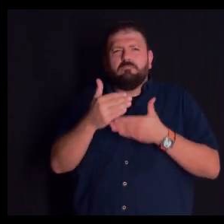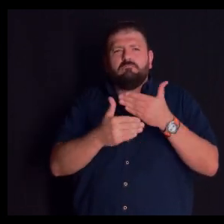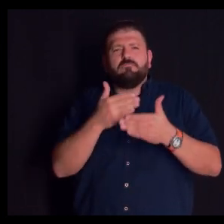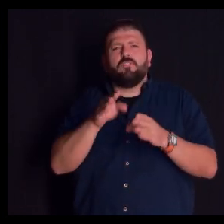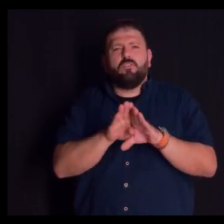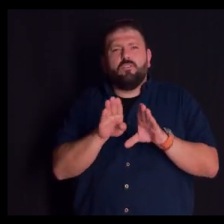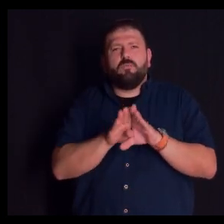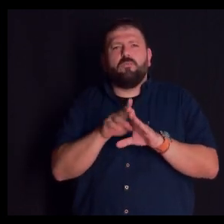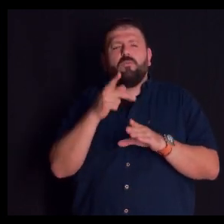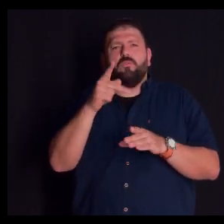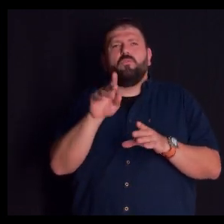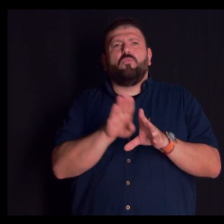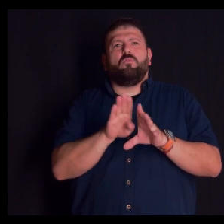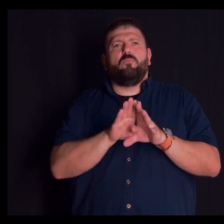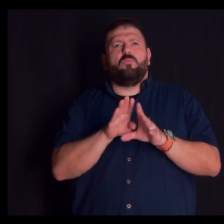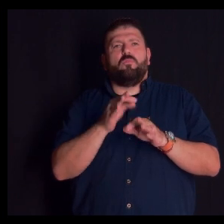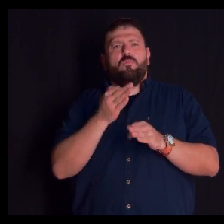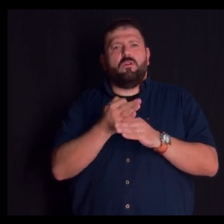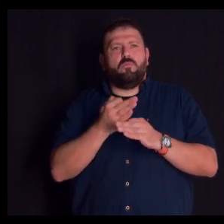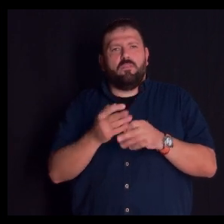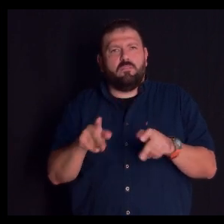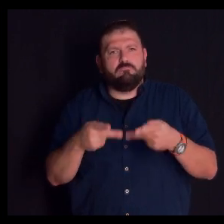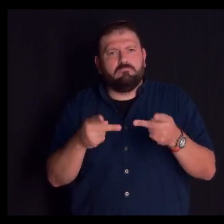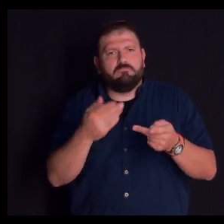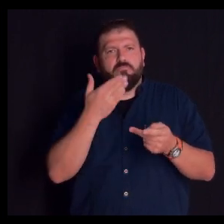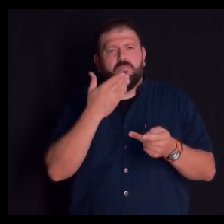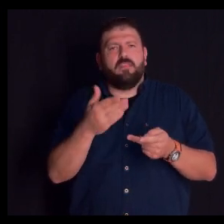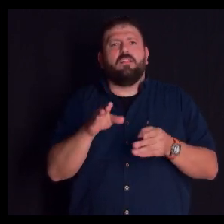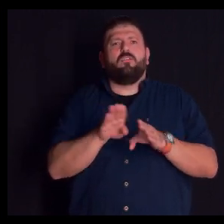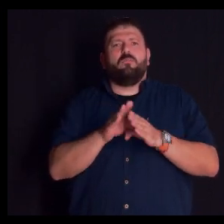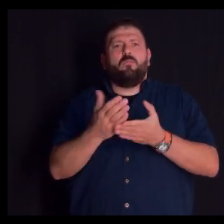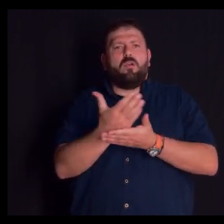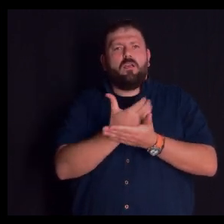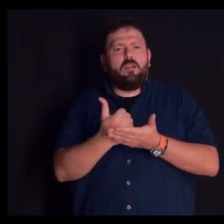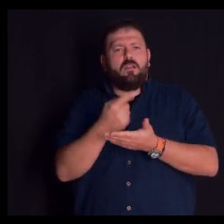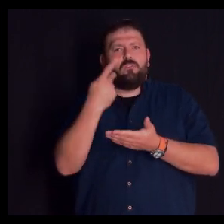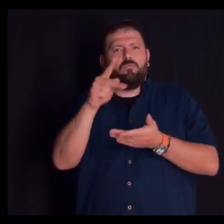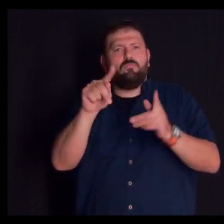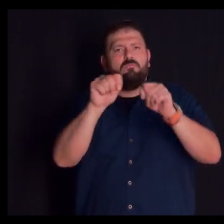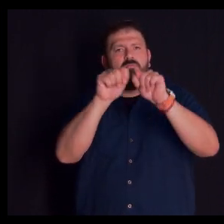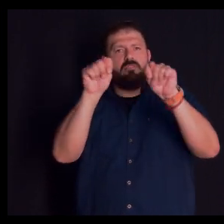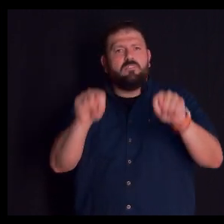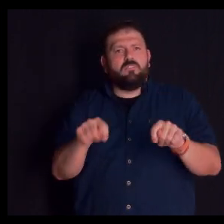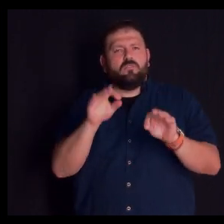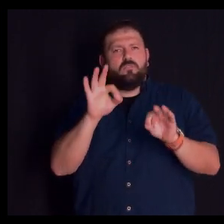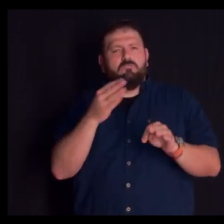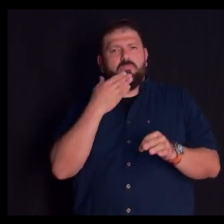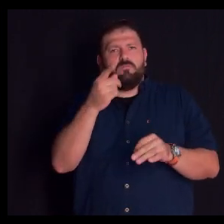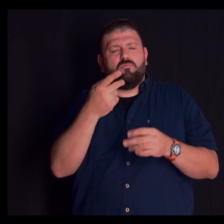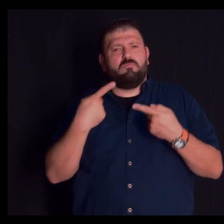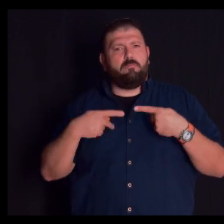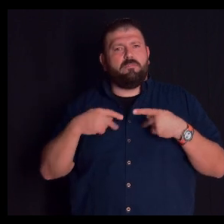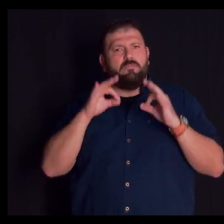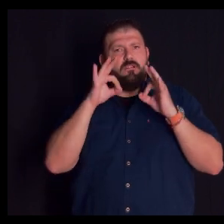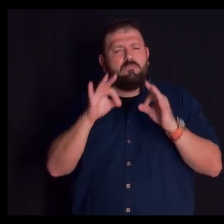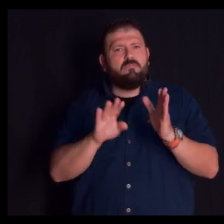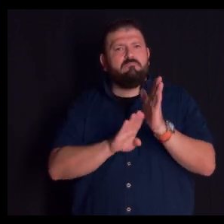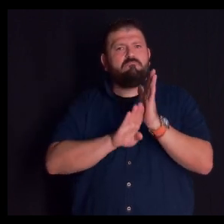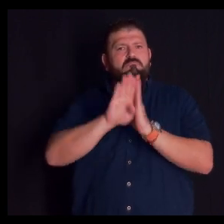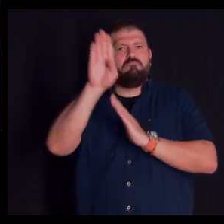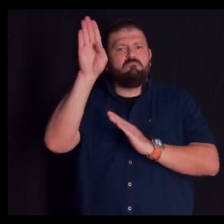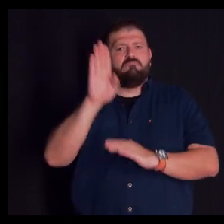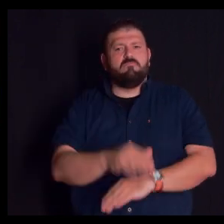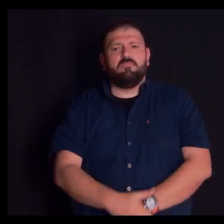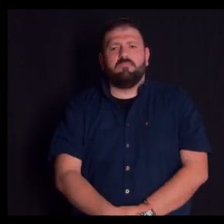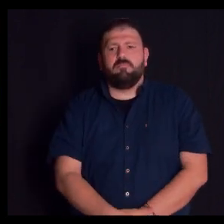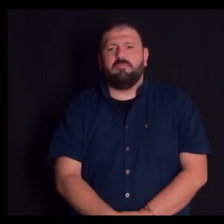out of your actions, your behavior as distributor led you to become an